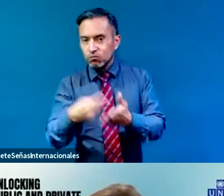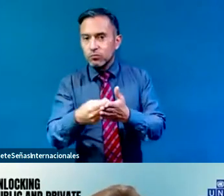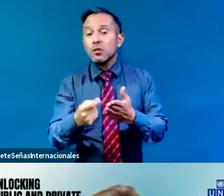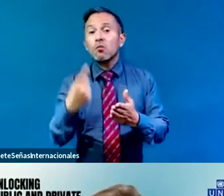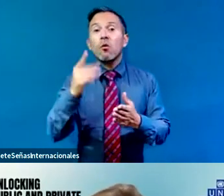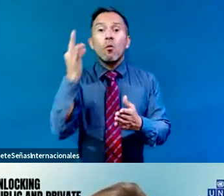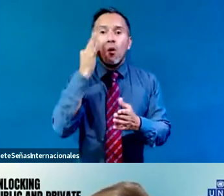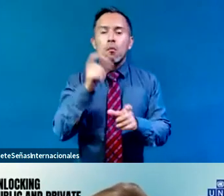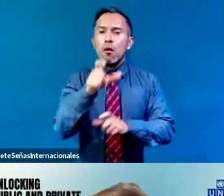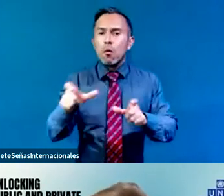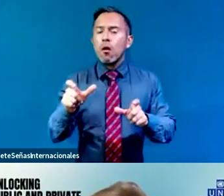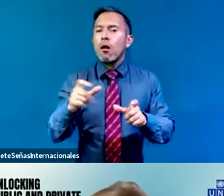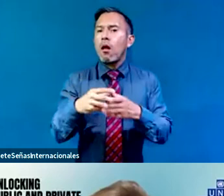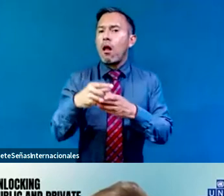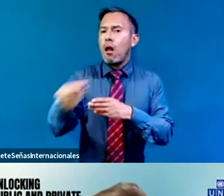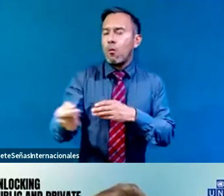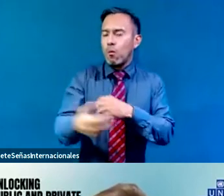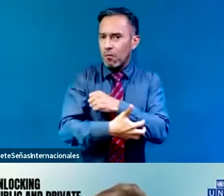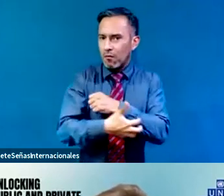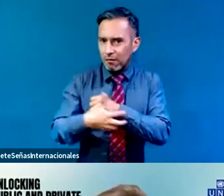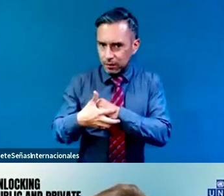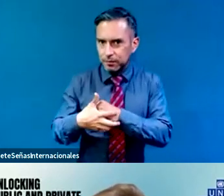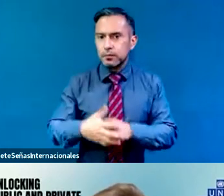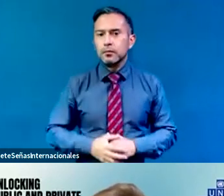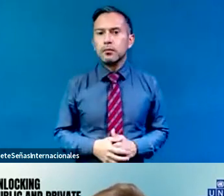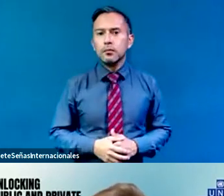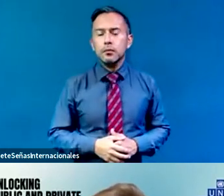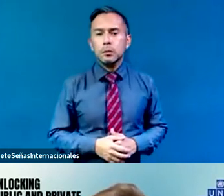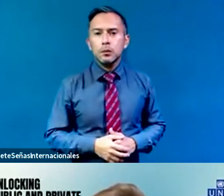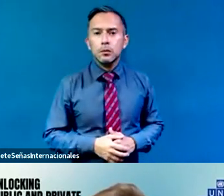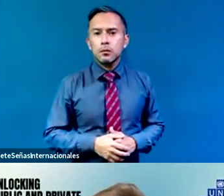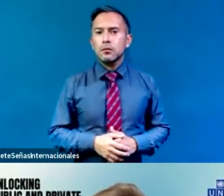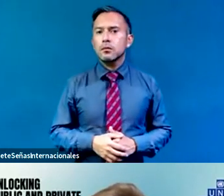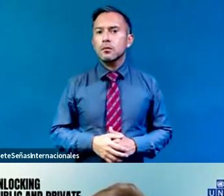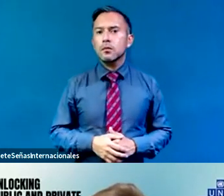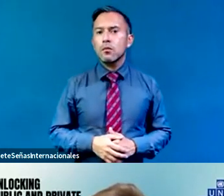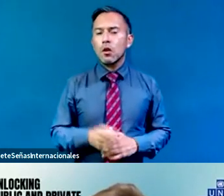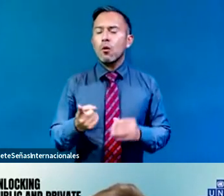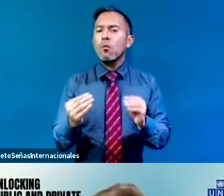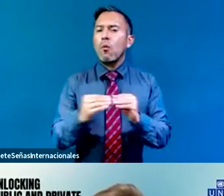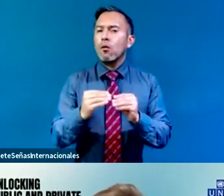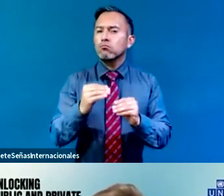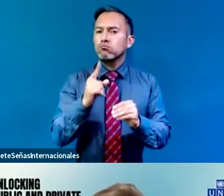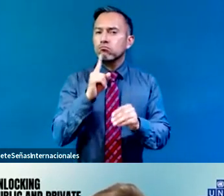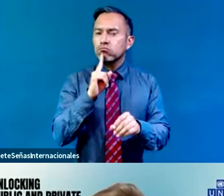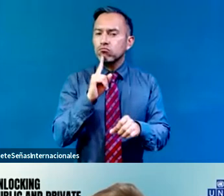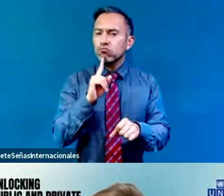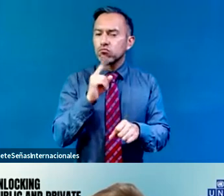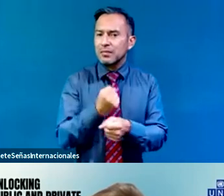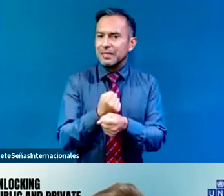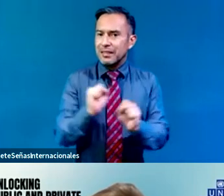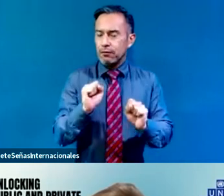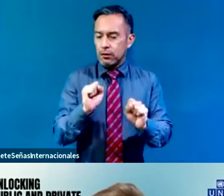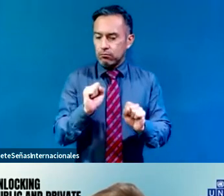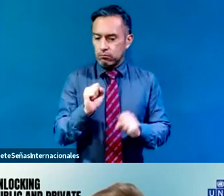agency. Digital payments provide privacy and increased safety than cash. And in terms of the opportunity of